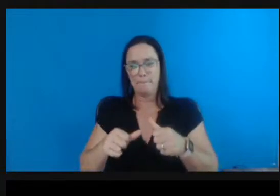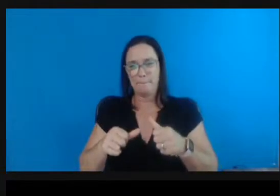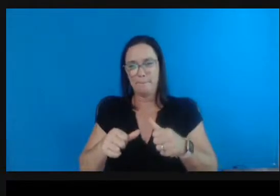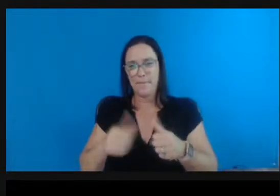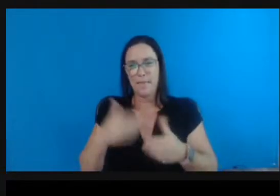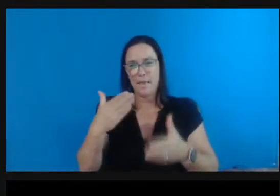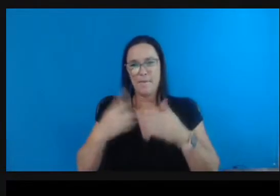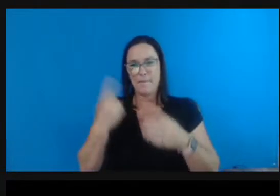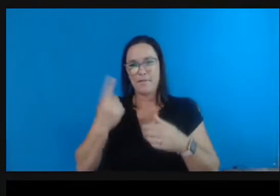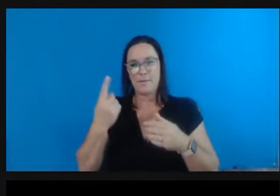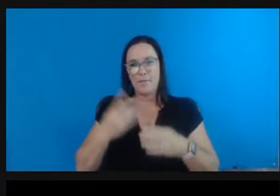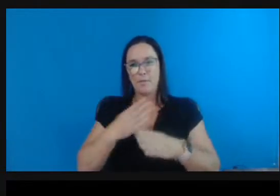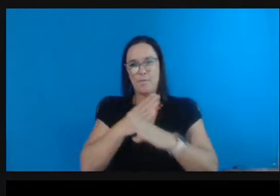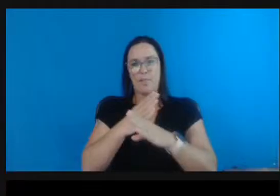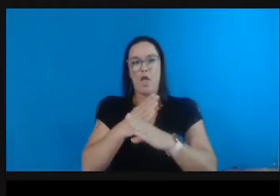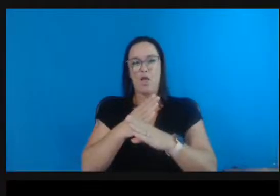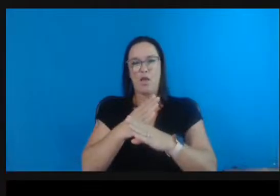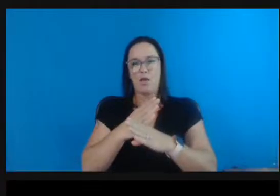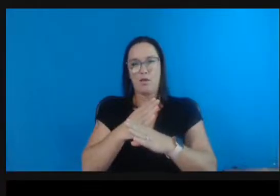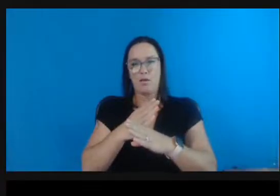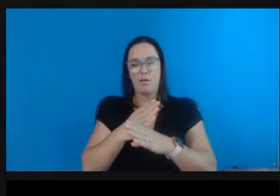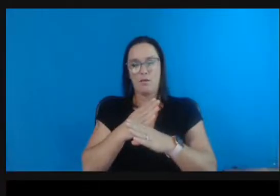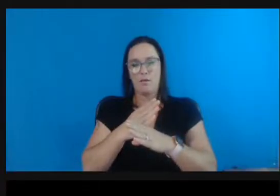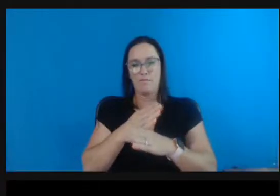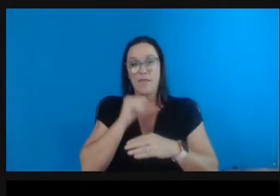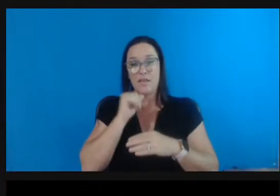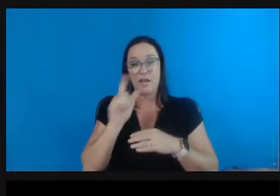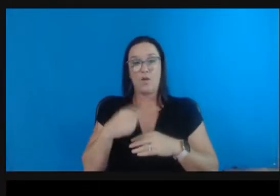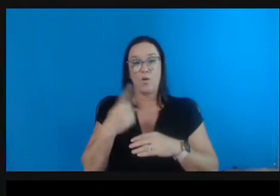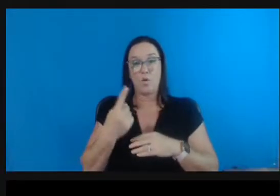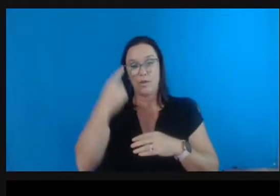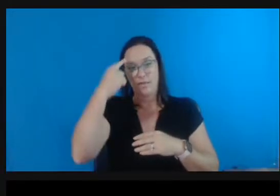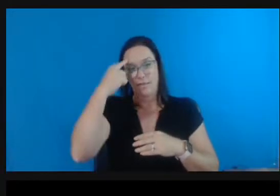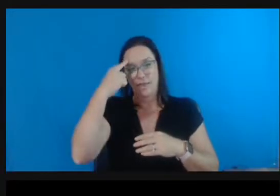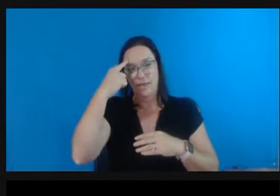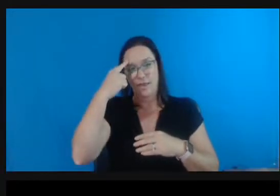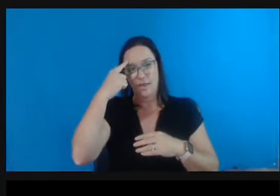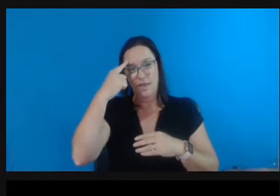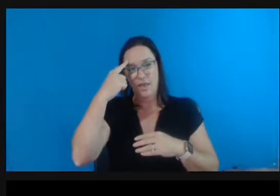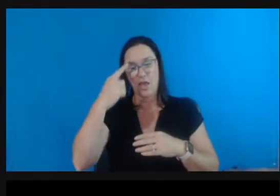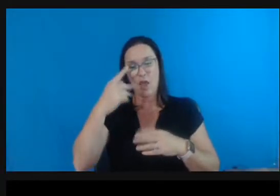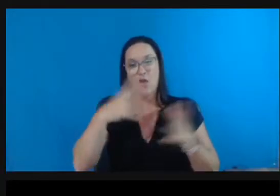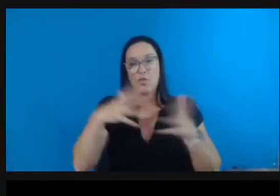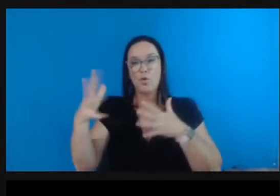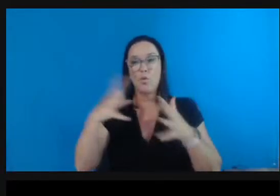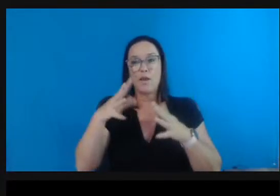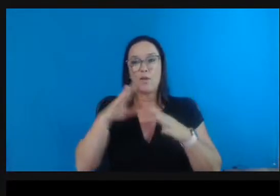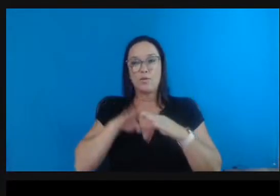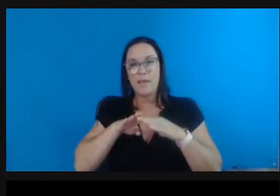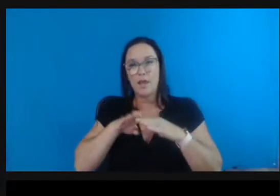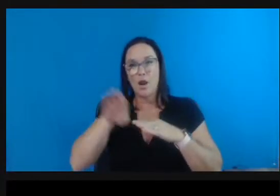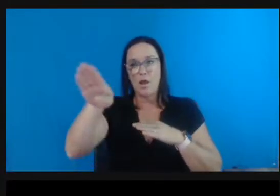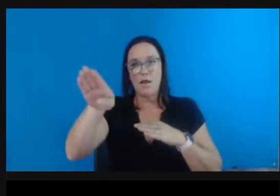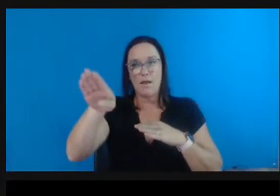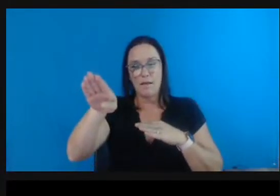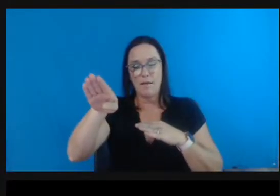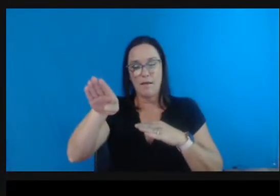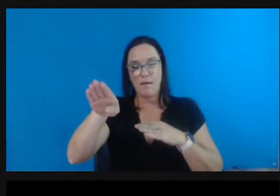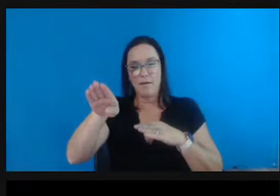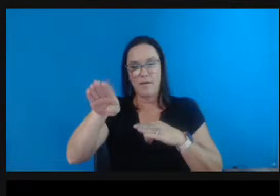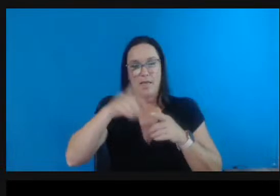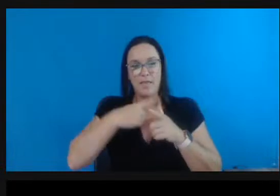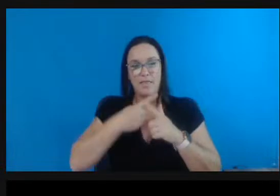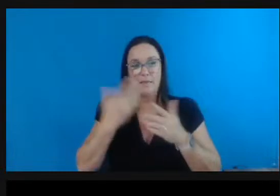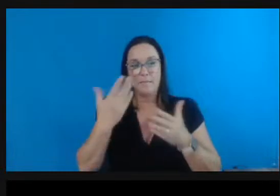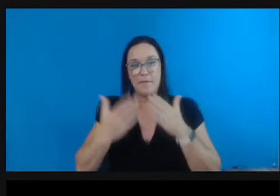some kind of blockage in there as well. And so not only do I think the wind was blowing that stuff away, but likely there was something in the conduit.